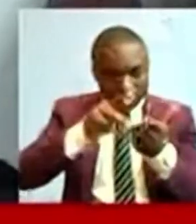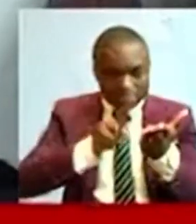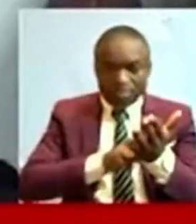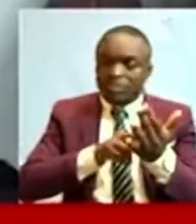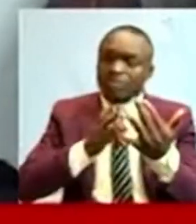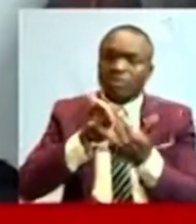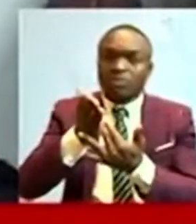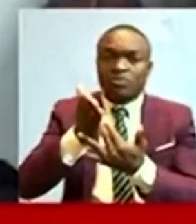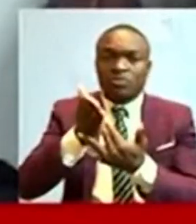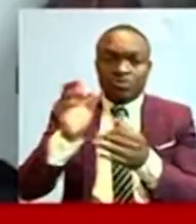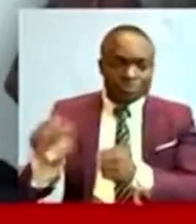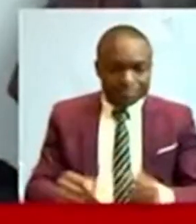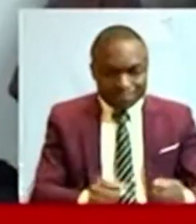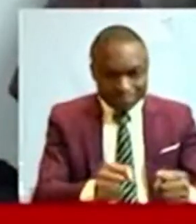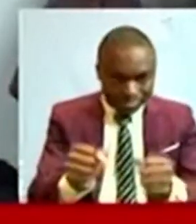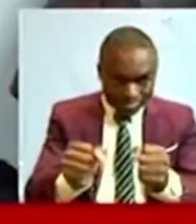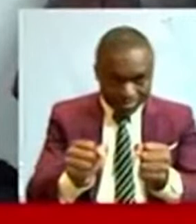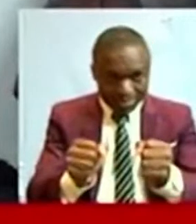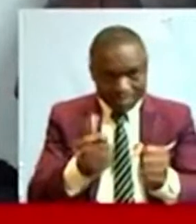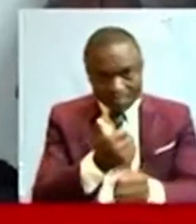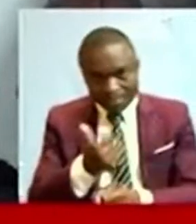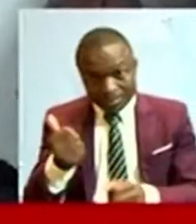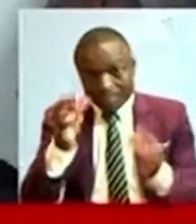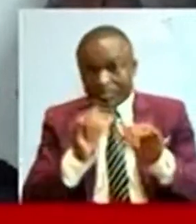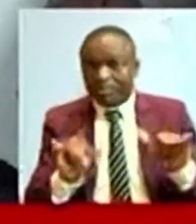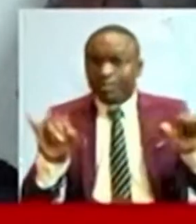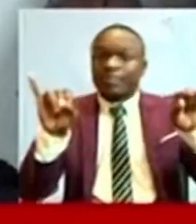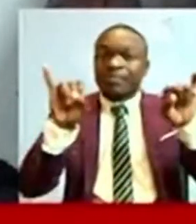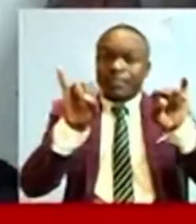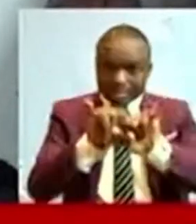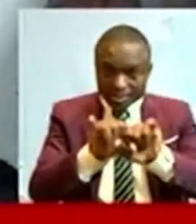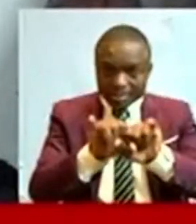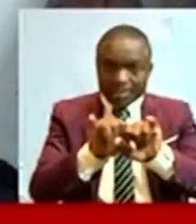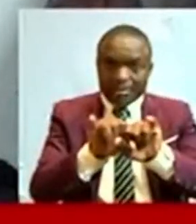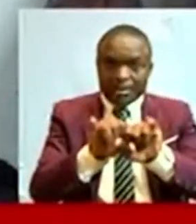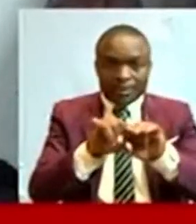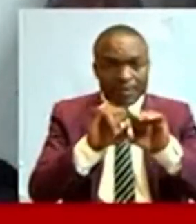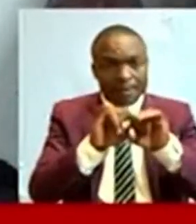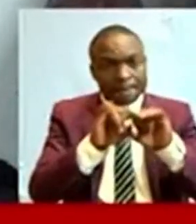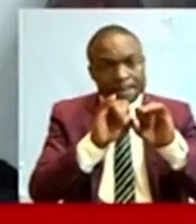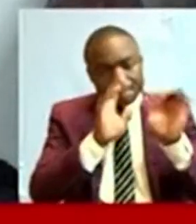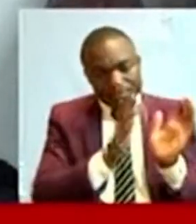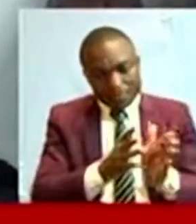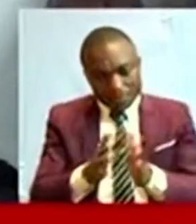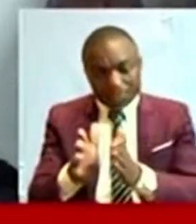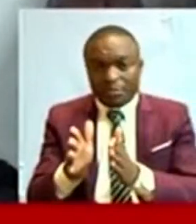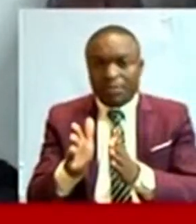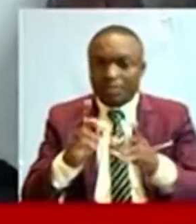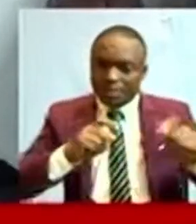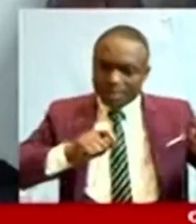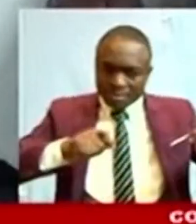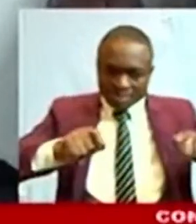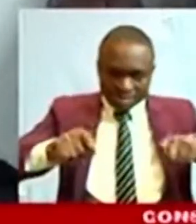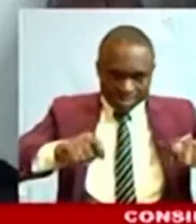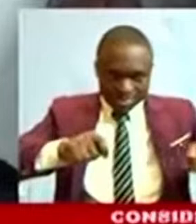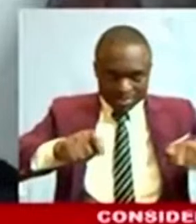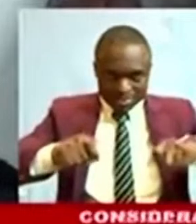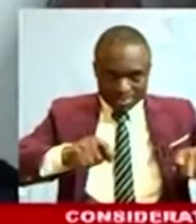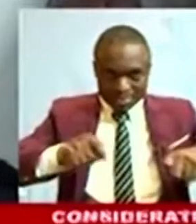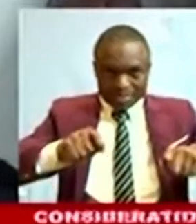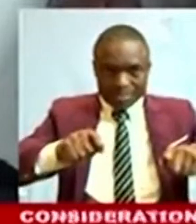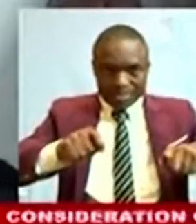system. It is another very important epidemic preparedness and control